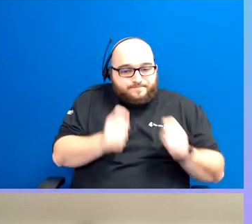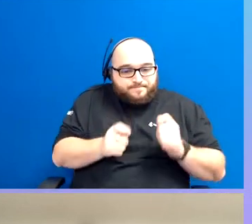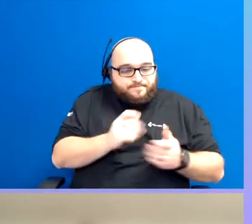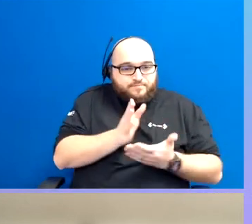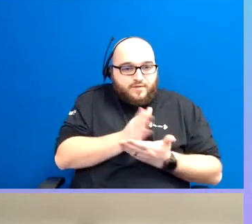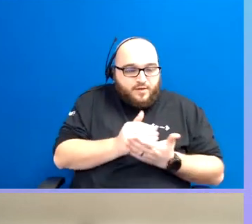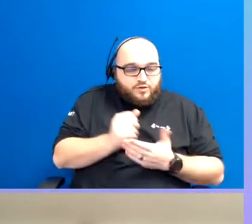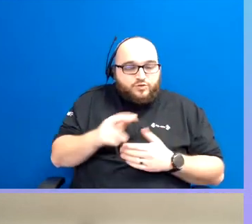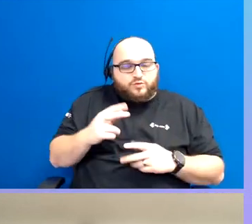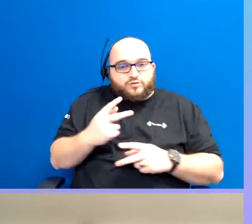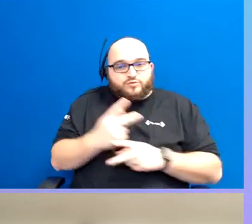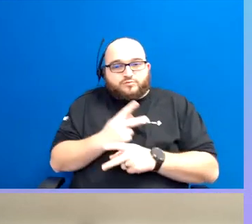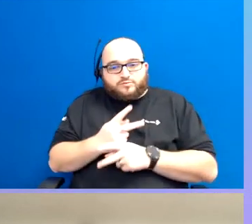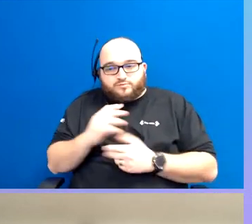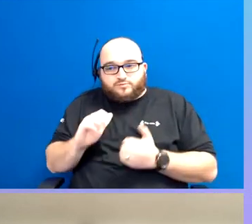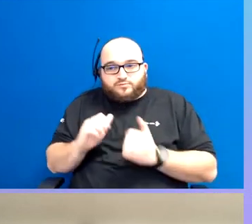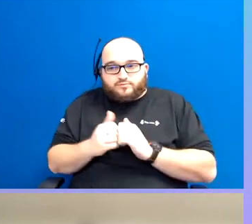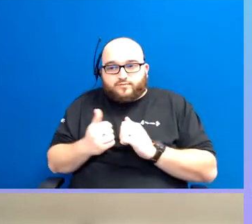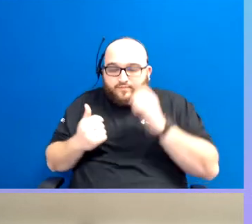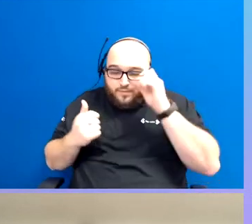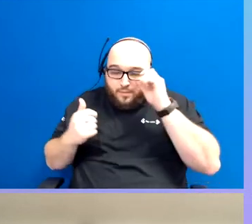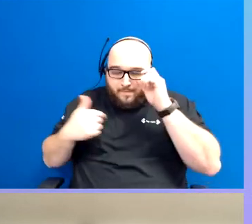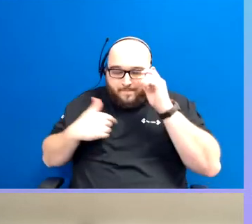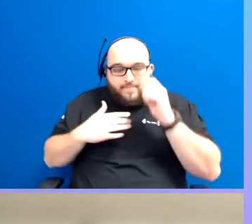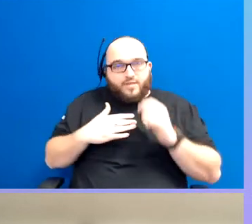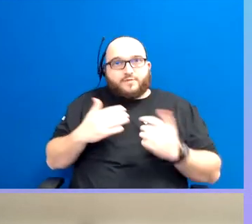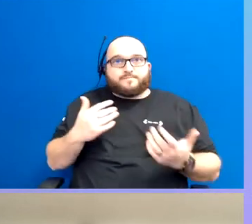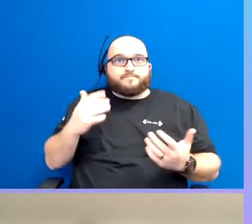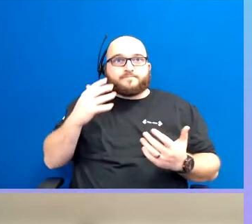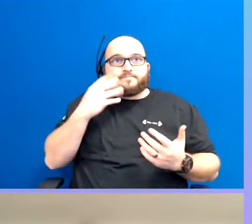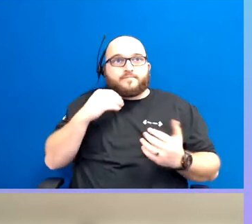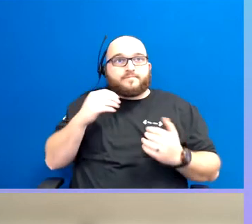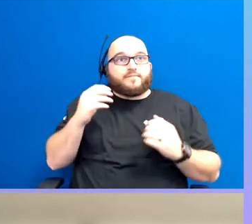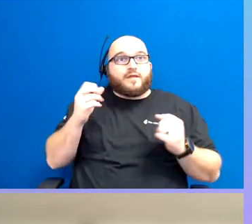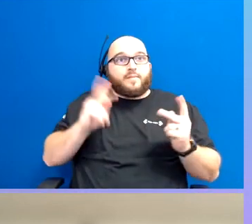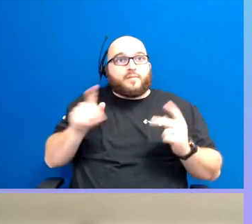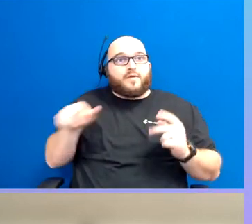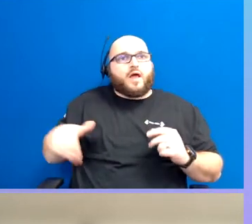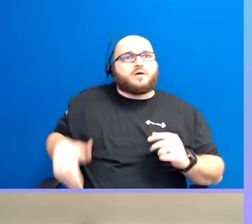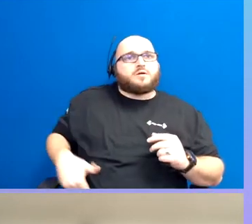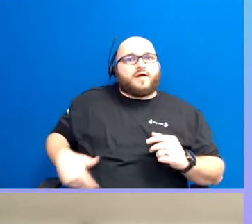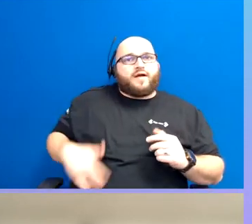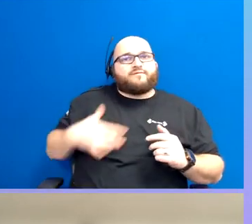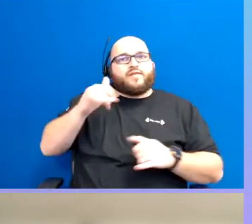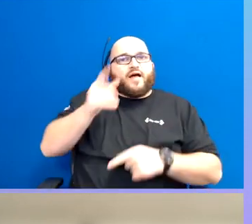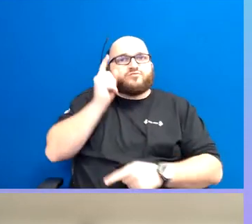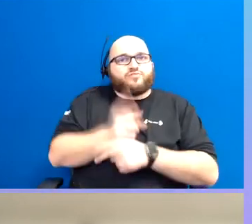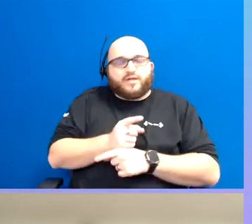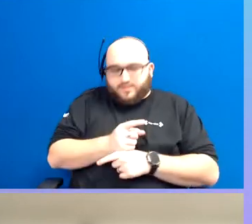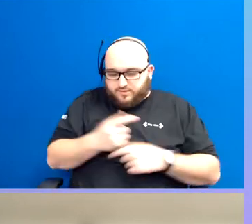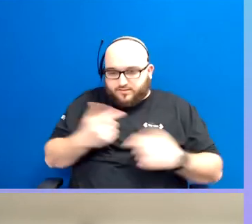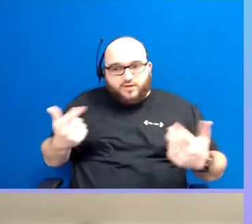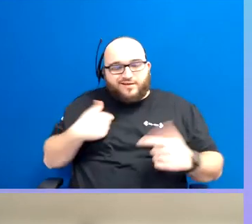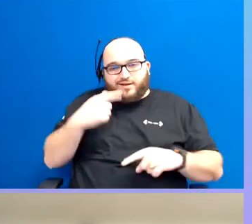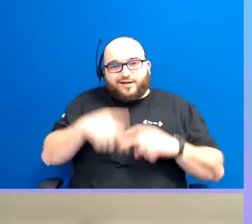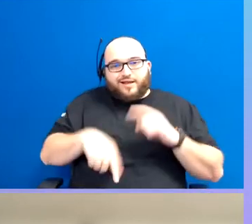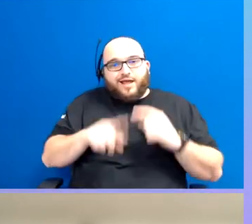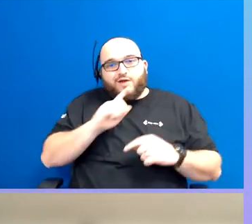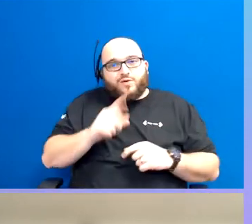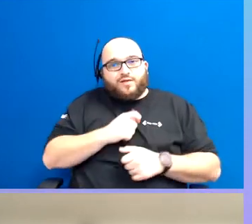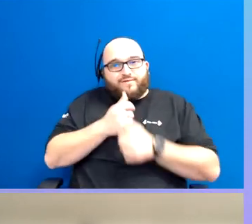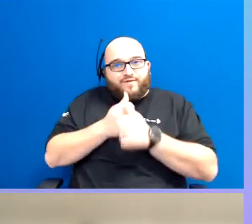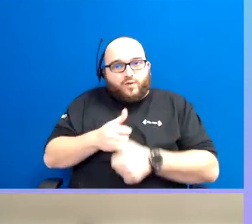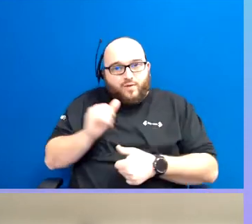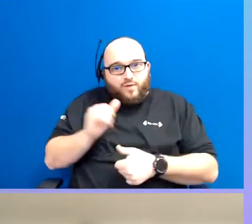on, hunches. We're, excuse me, a lot of experienced people, and sometimes we were stakeholder